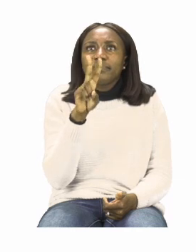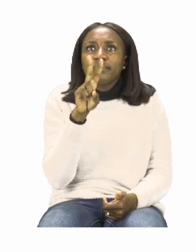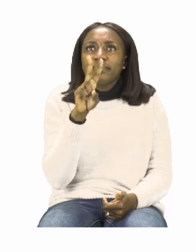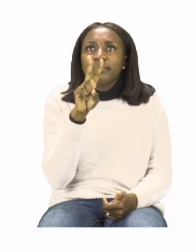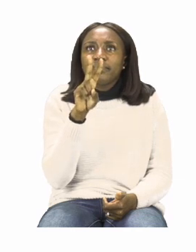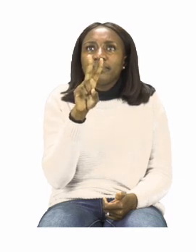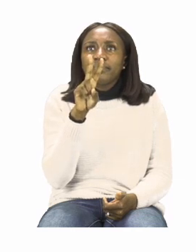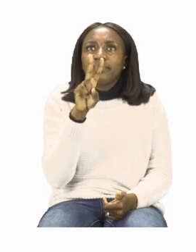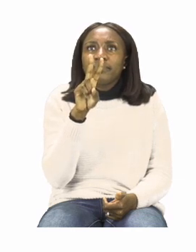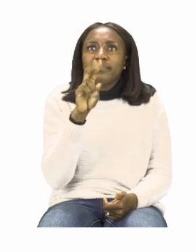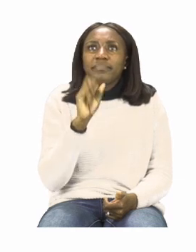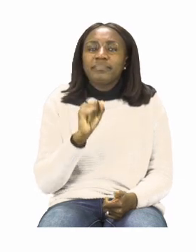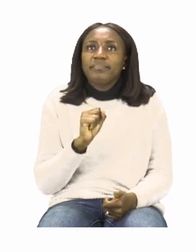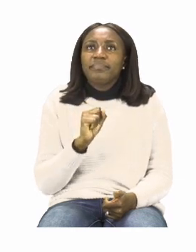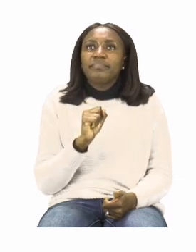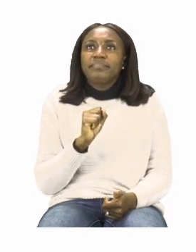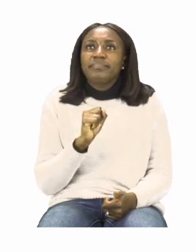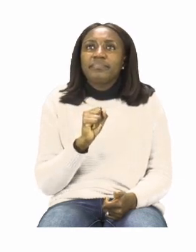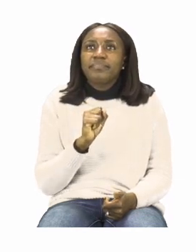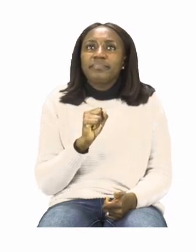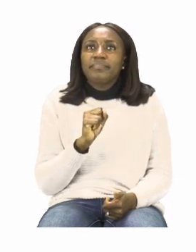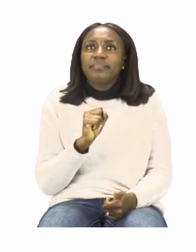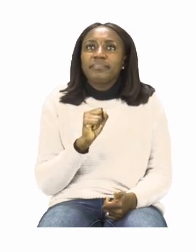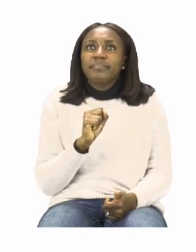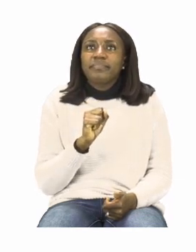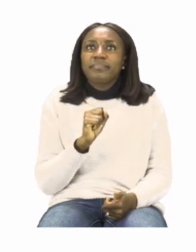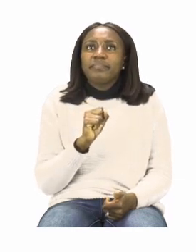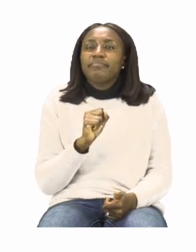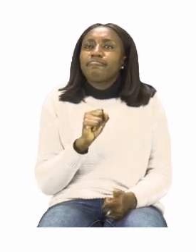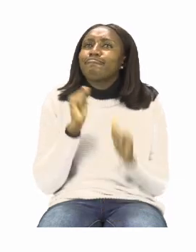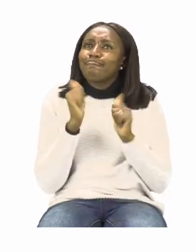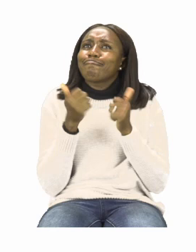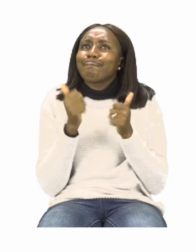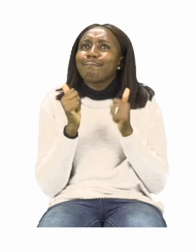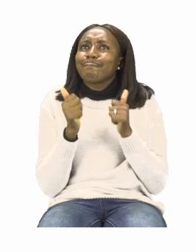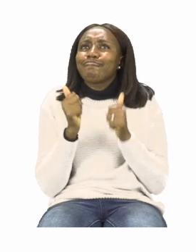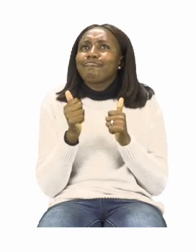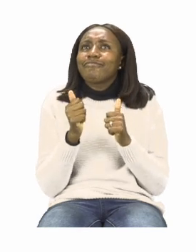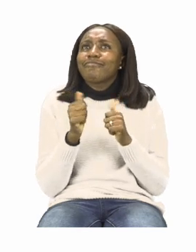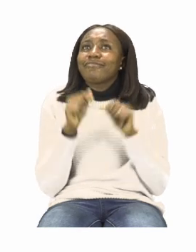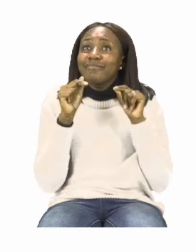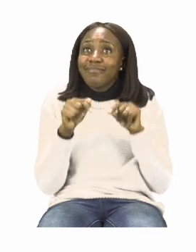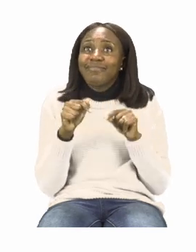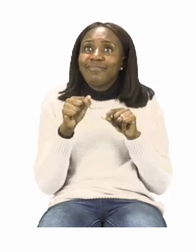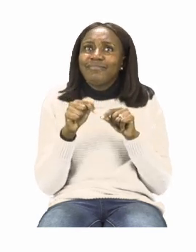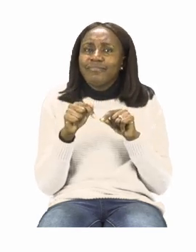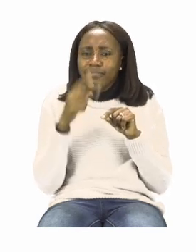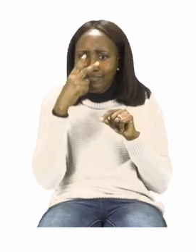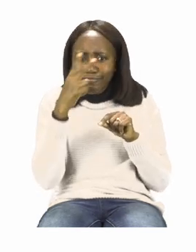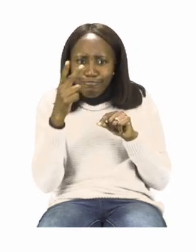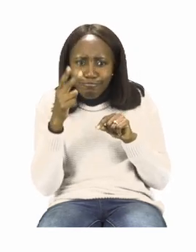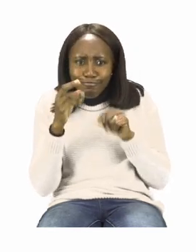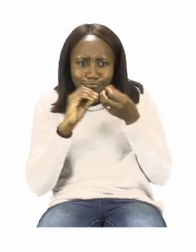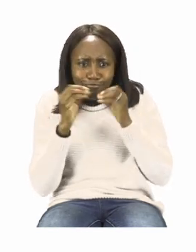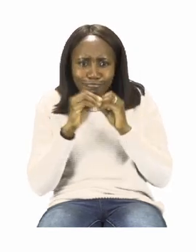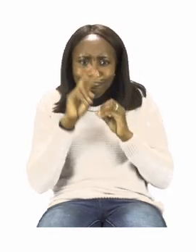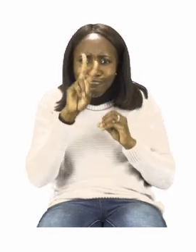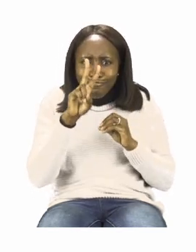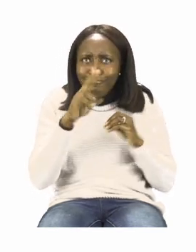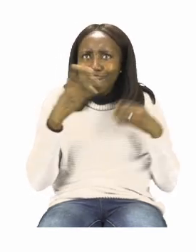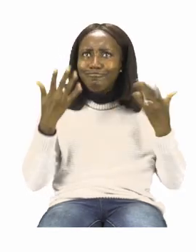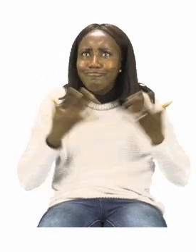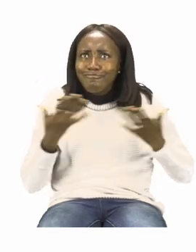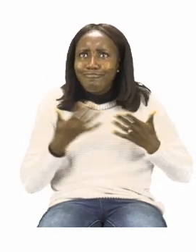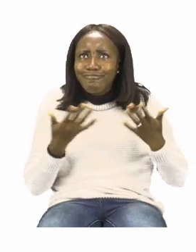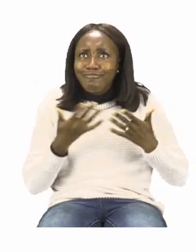2. Good job. Now, you have to find the